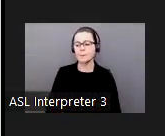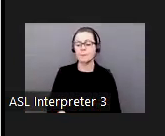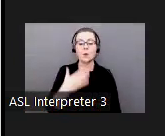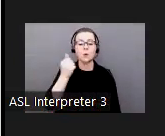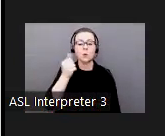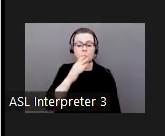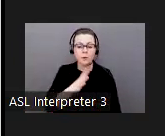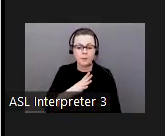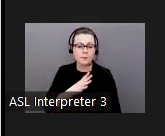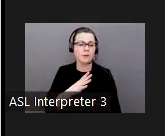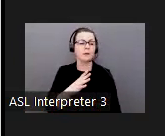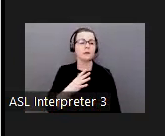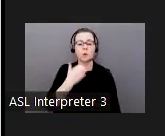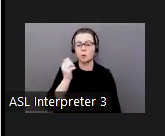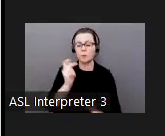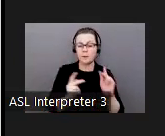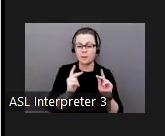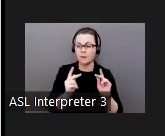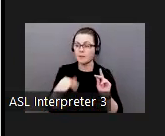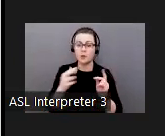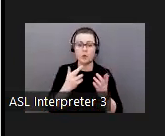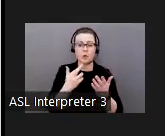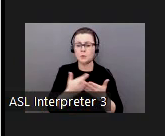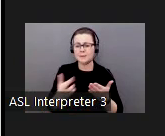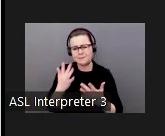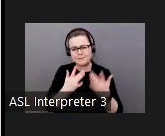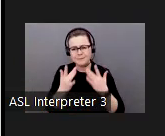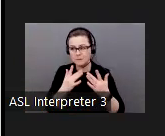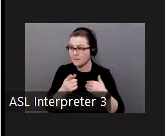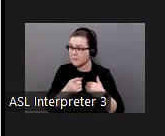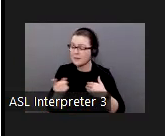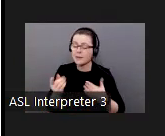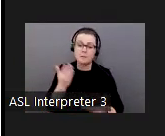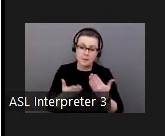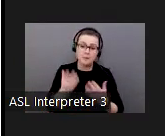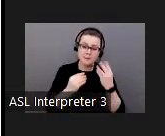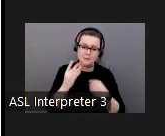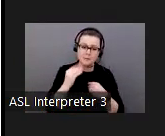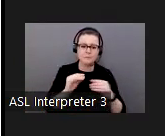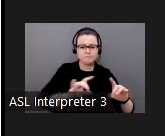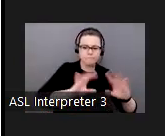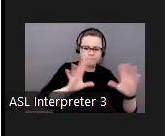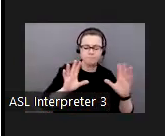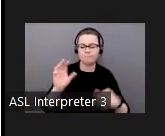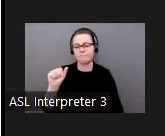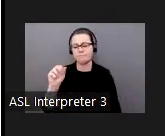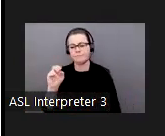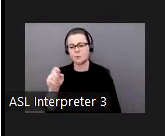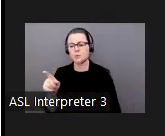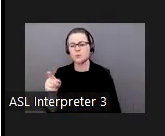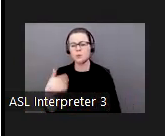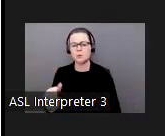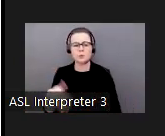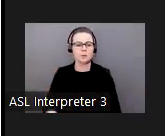women, older people who may be experiencing violence and abuse. There's also gaps